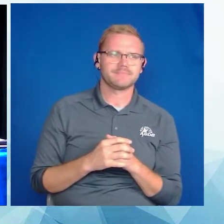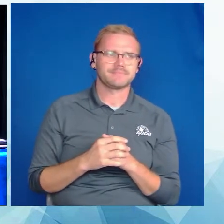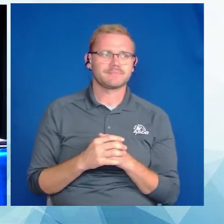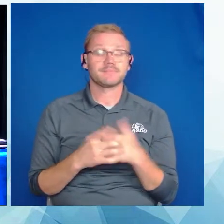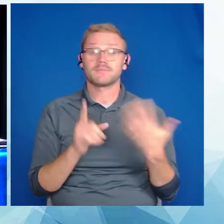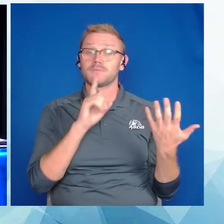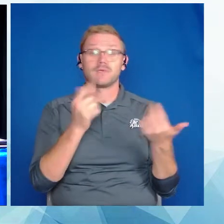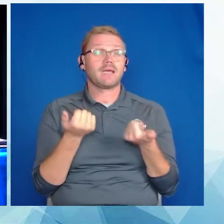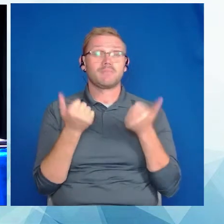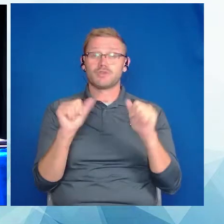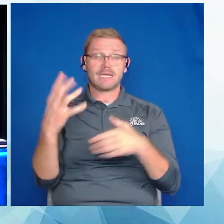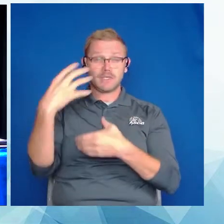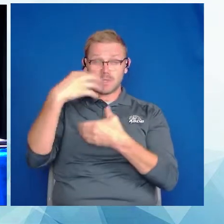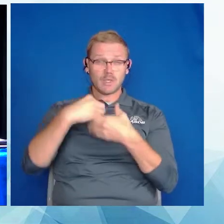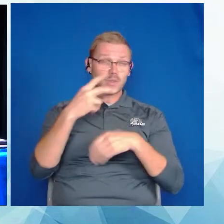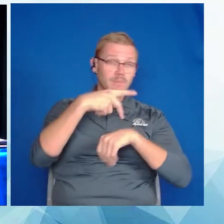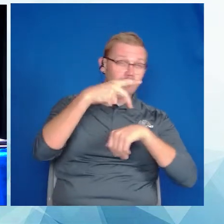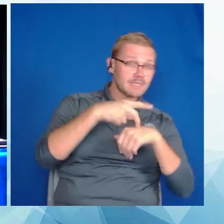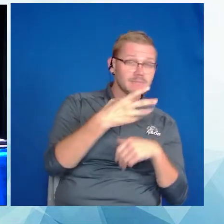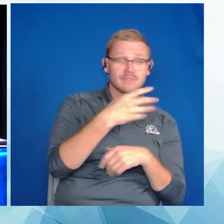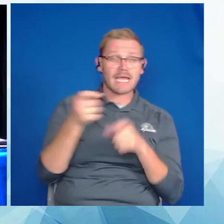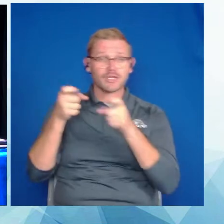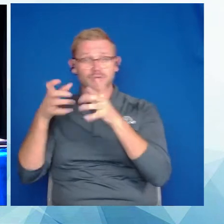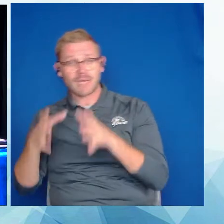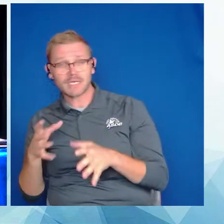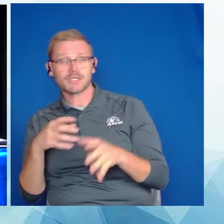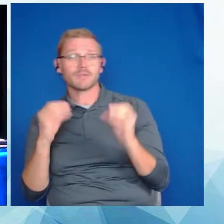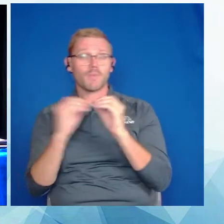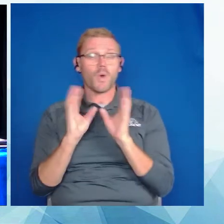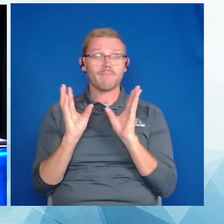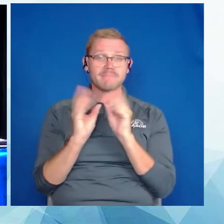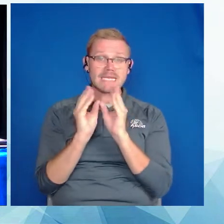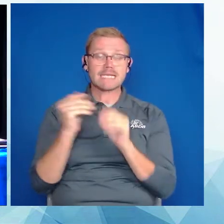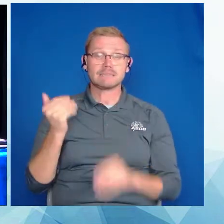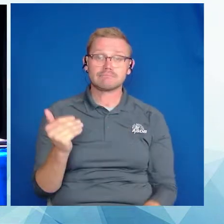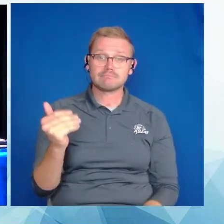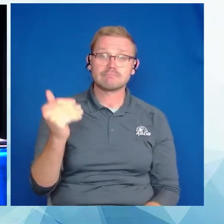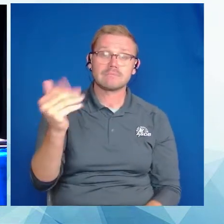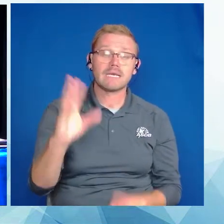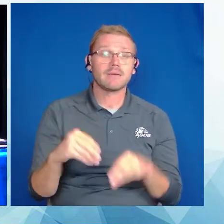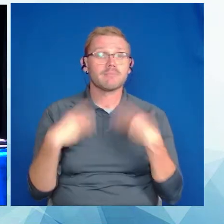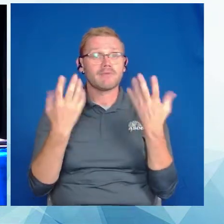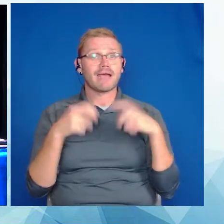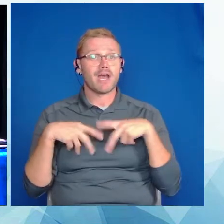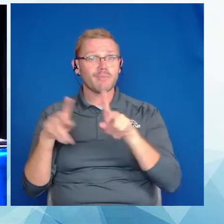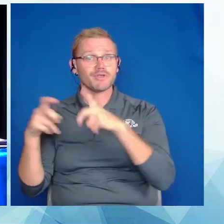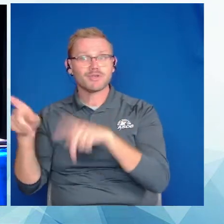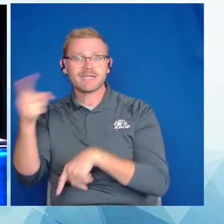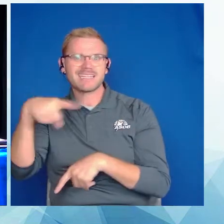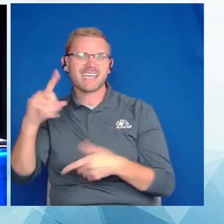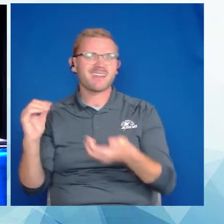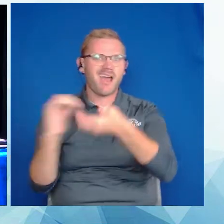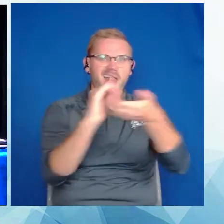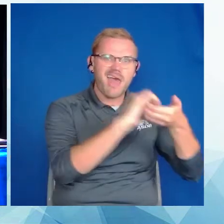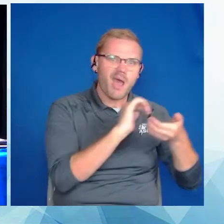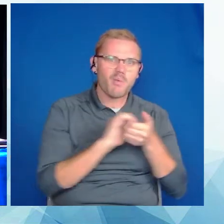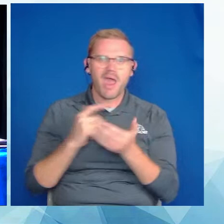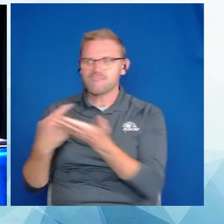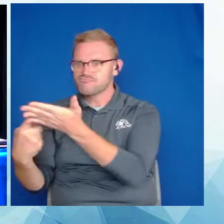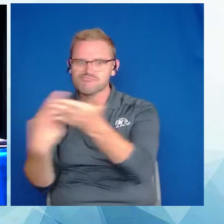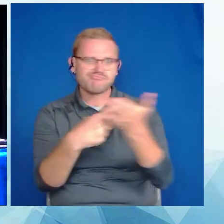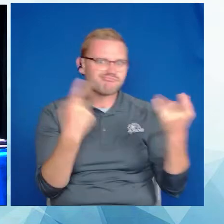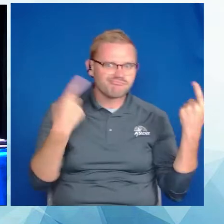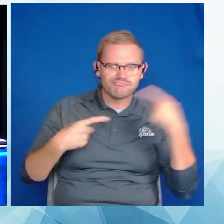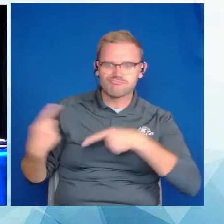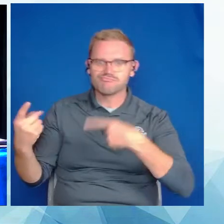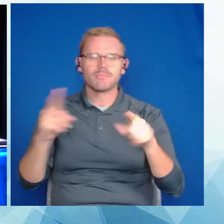I am trying to include the principals and the directors in more meetings and provide opportunities for them to be collaborative.